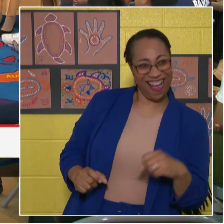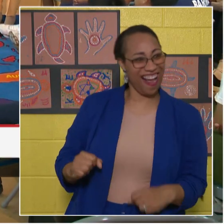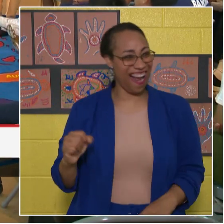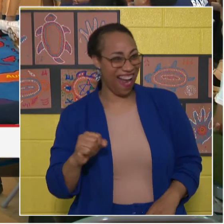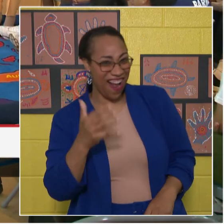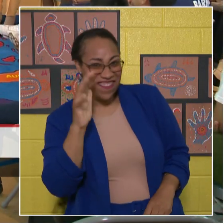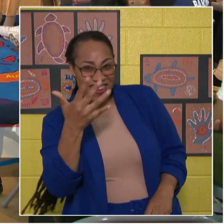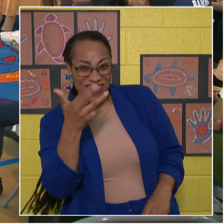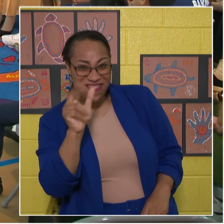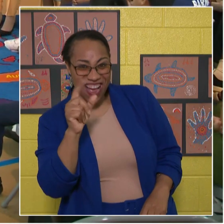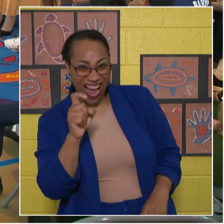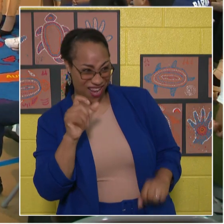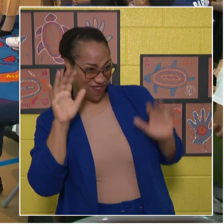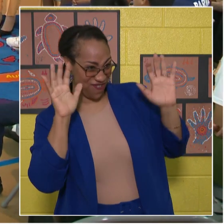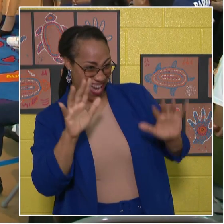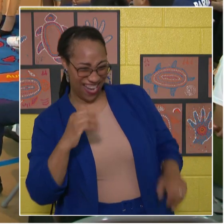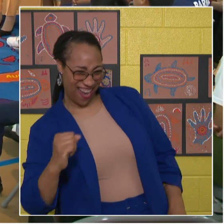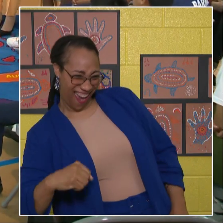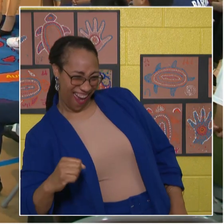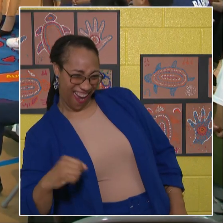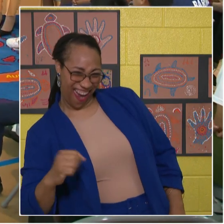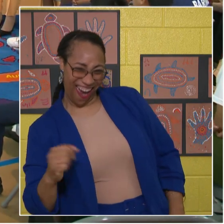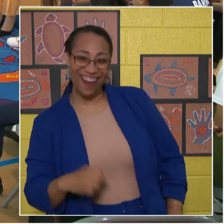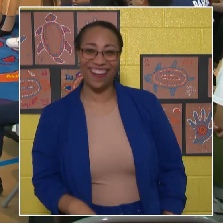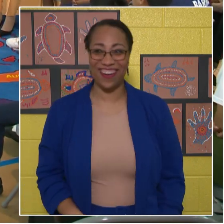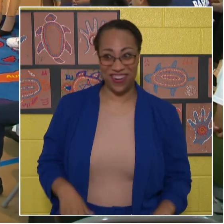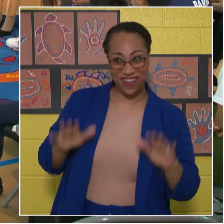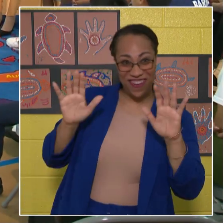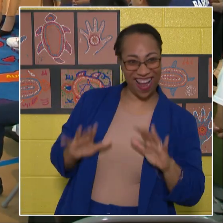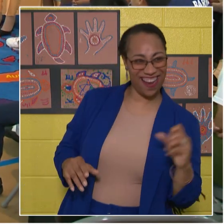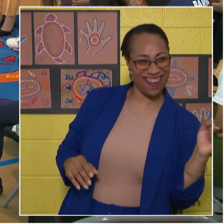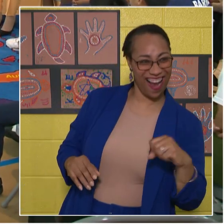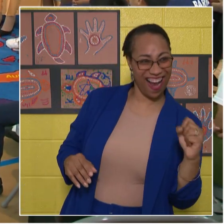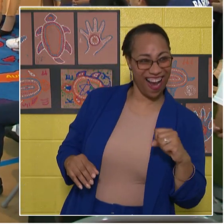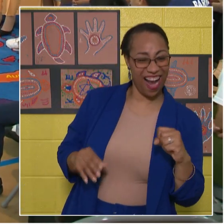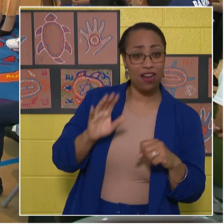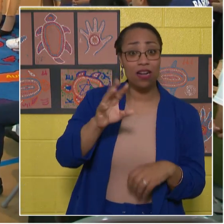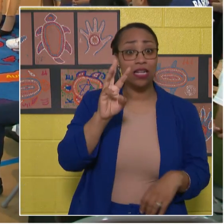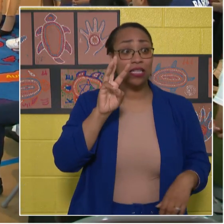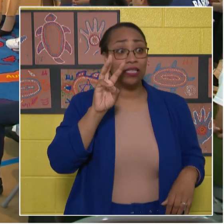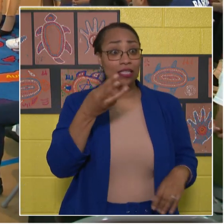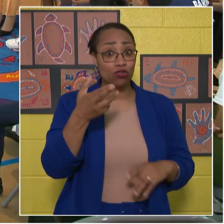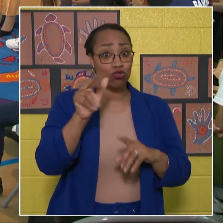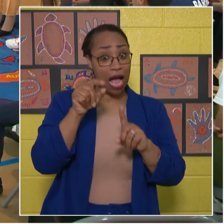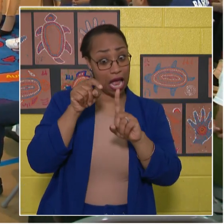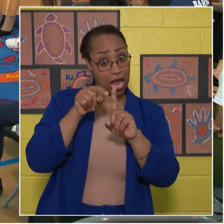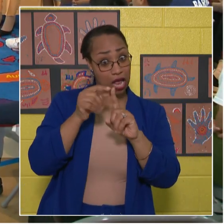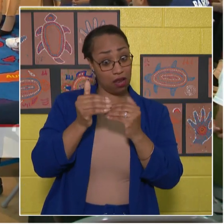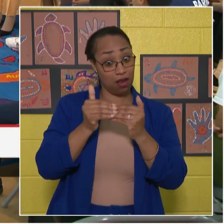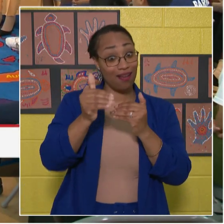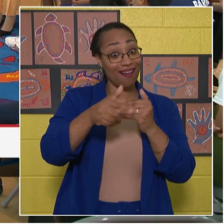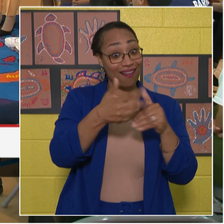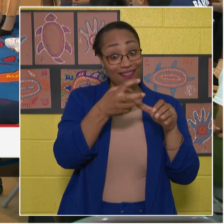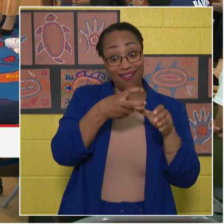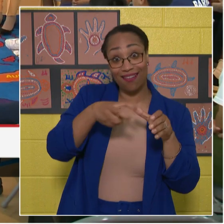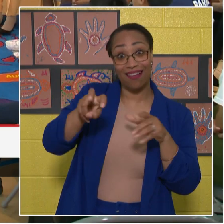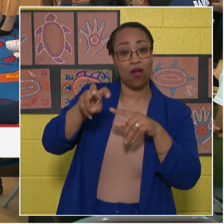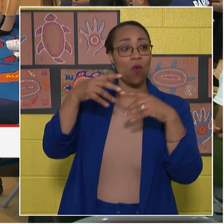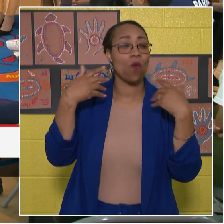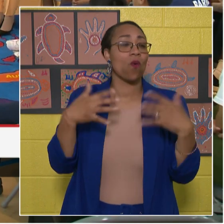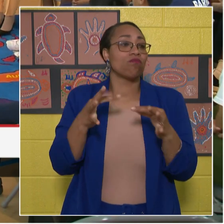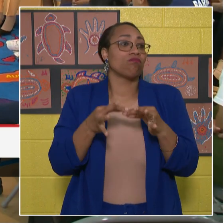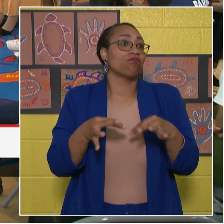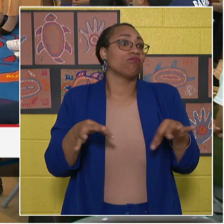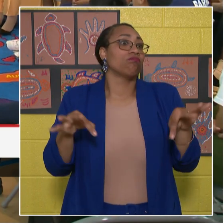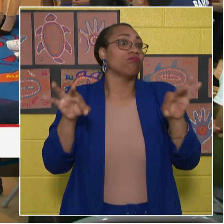right? All right, 6th grade is a really important year. You're going to be making big decisions. And now